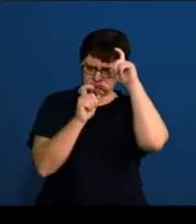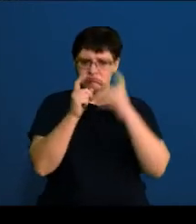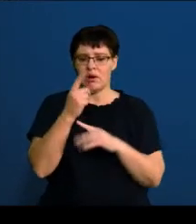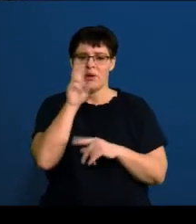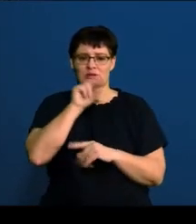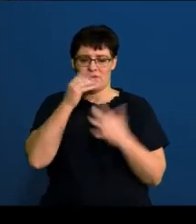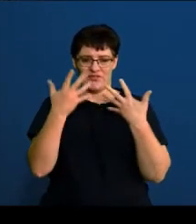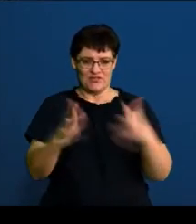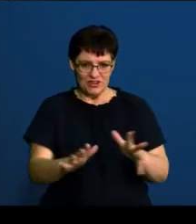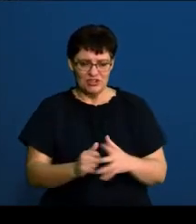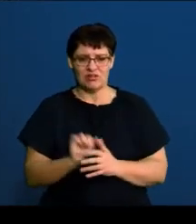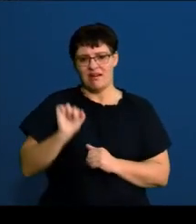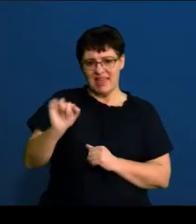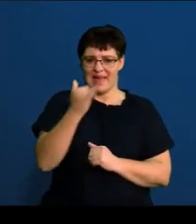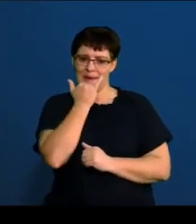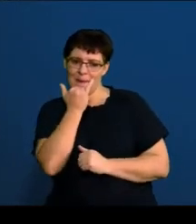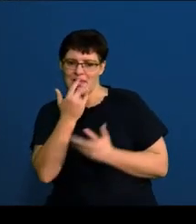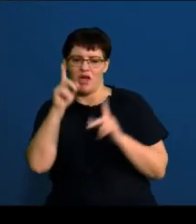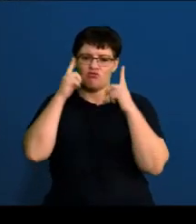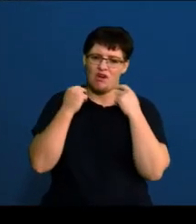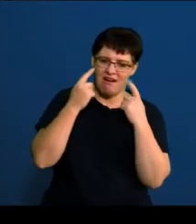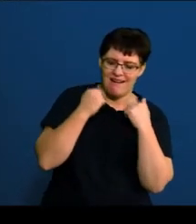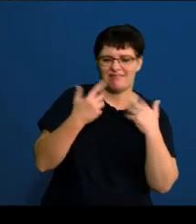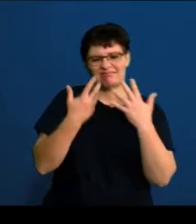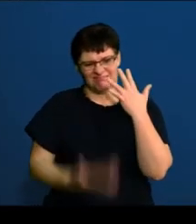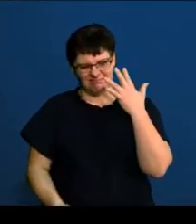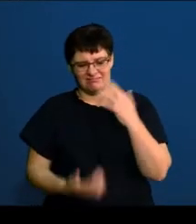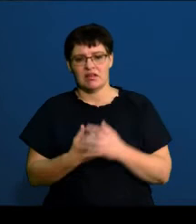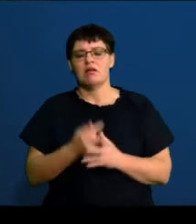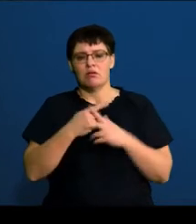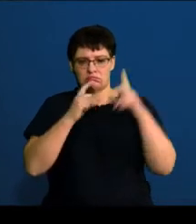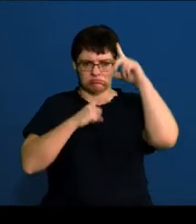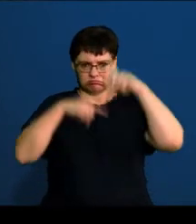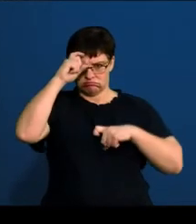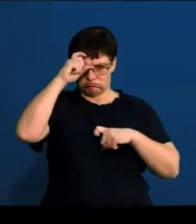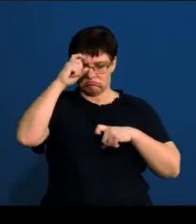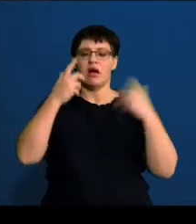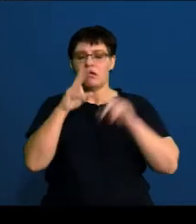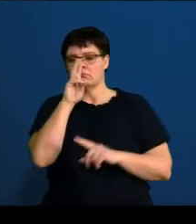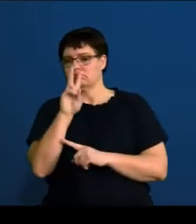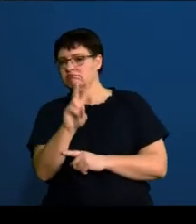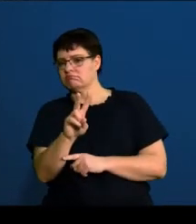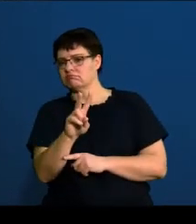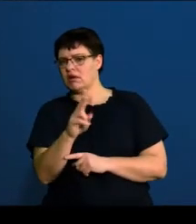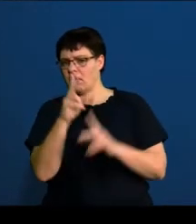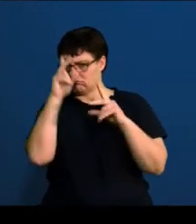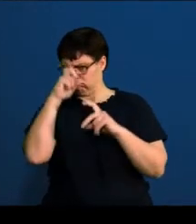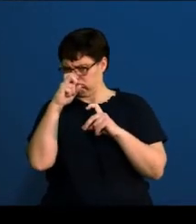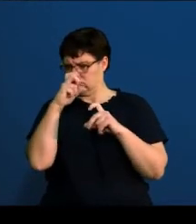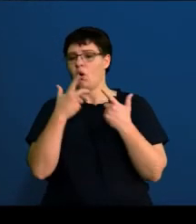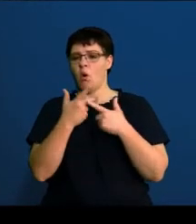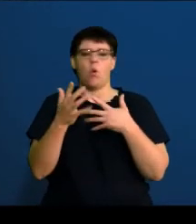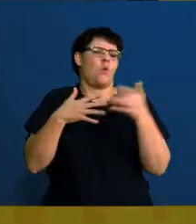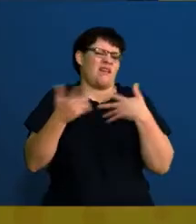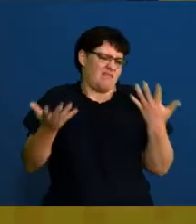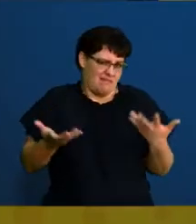spoke about in terms of their happiness, crying. You look at the eyebrows to also give you an indication of whether they're frowning or whatever the